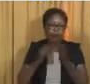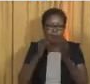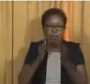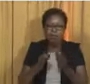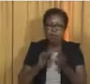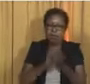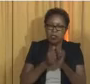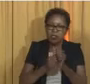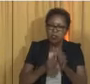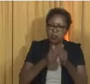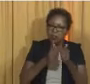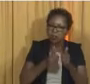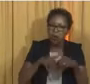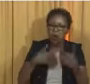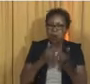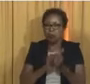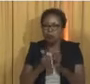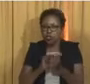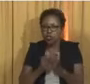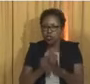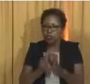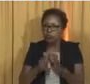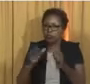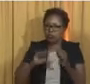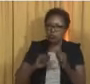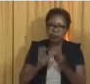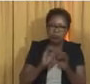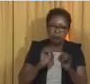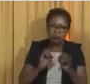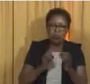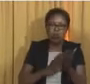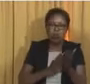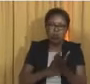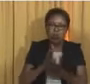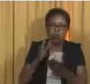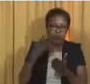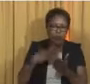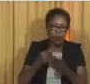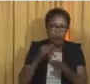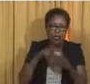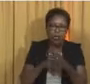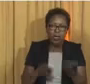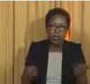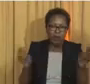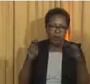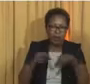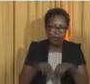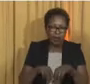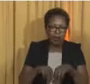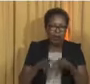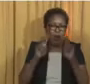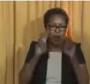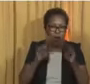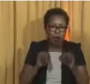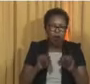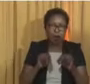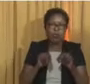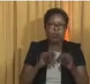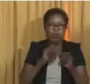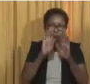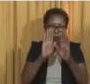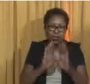as downstream veto by the people in the form of referendum, there is no need for judicially created